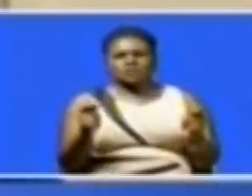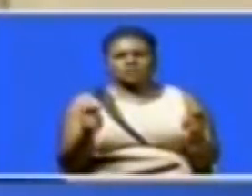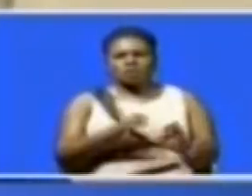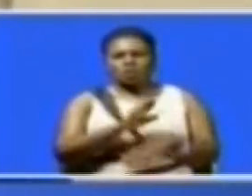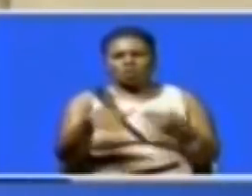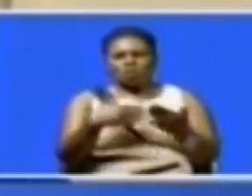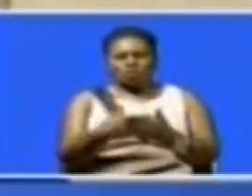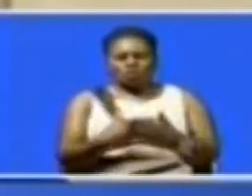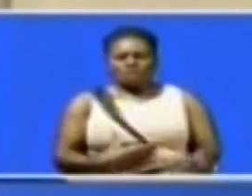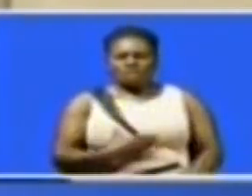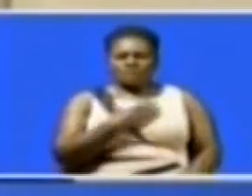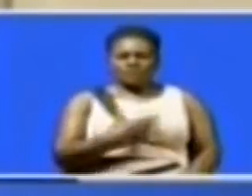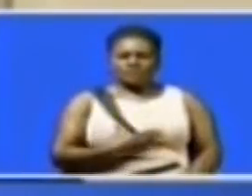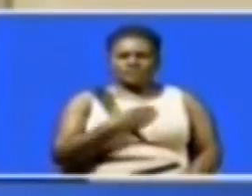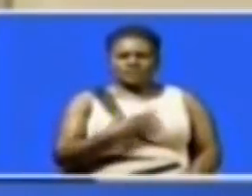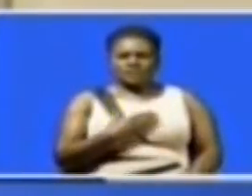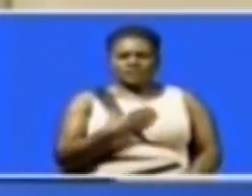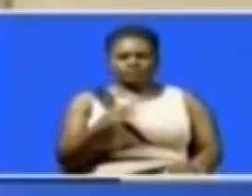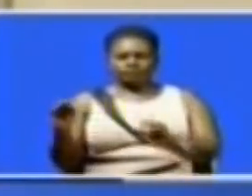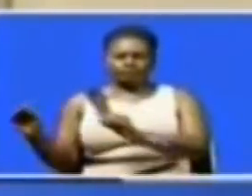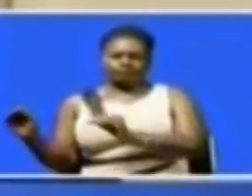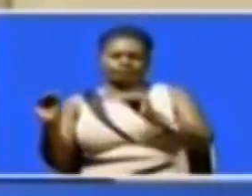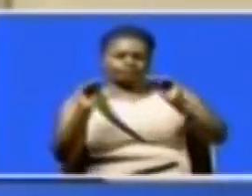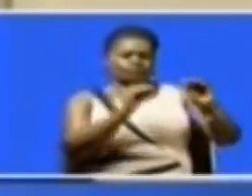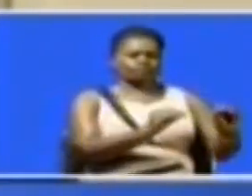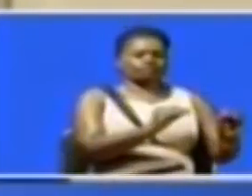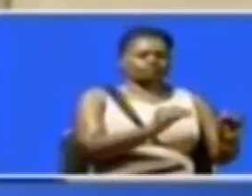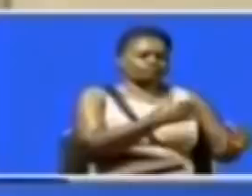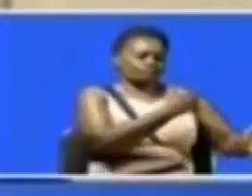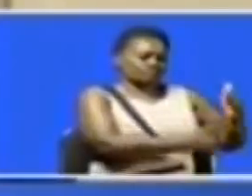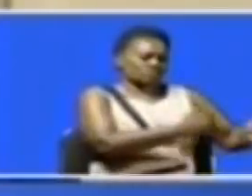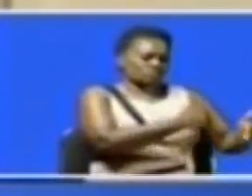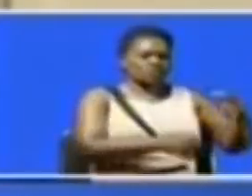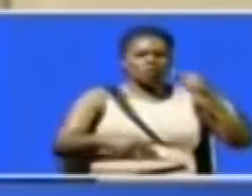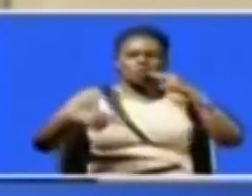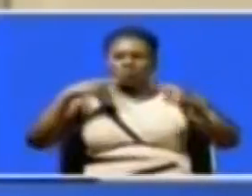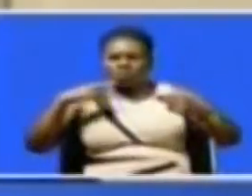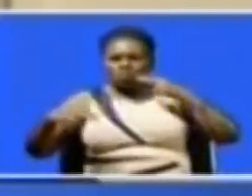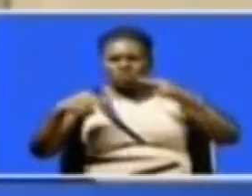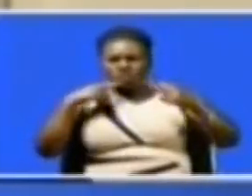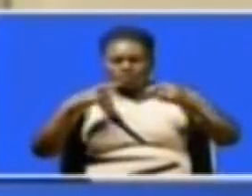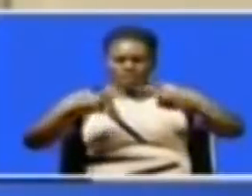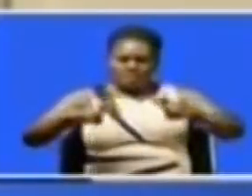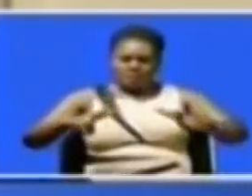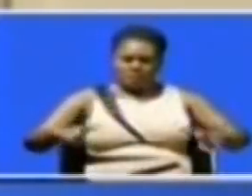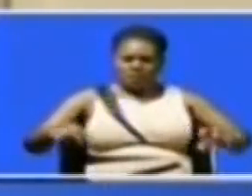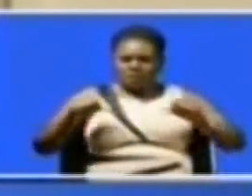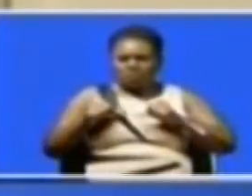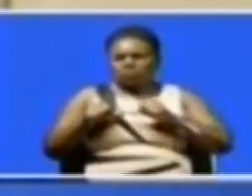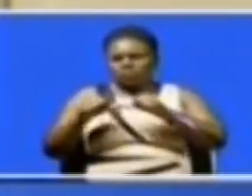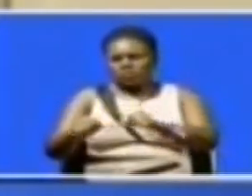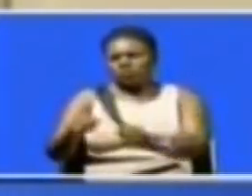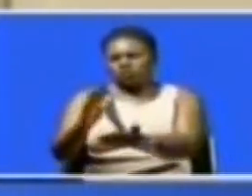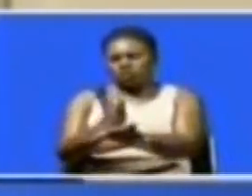All our resident guests have been relocated to nearby hotels. As investigations continue, we will